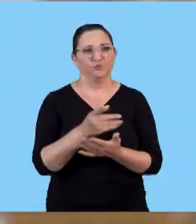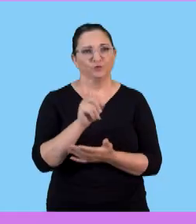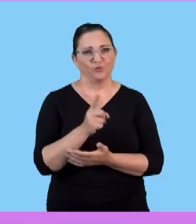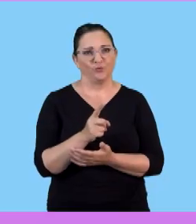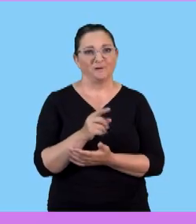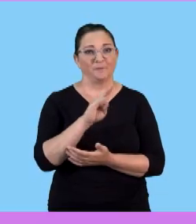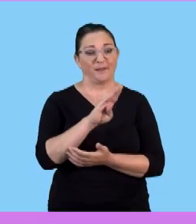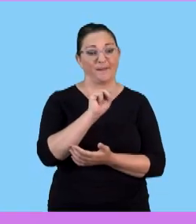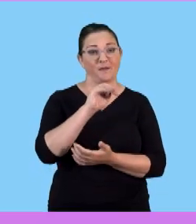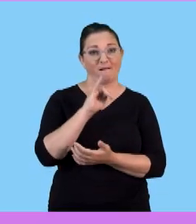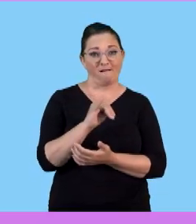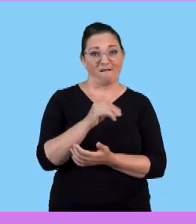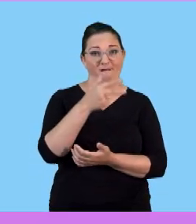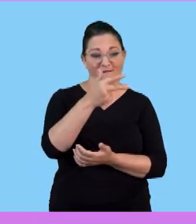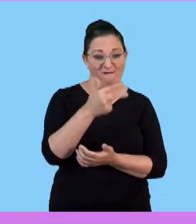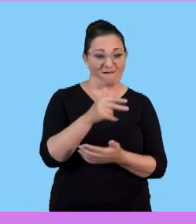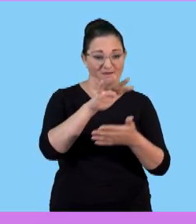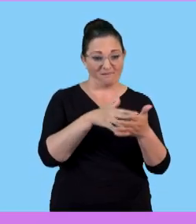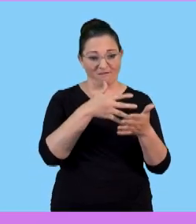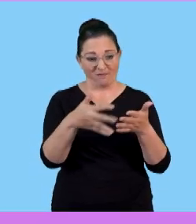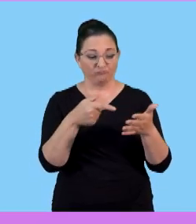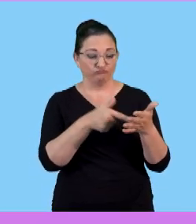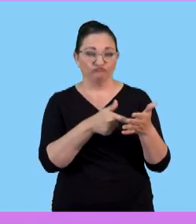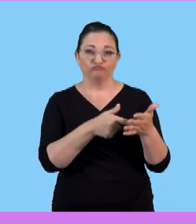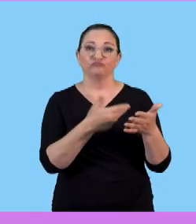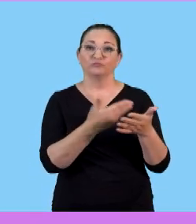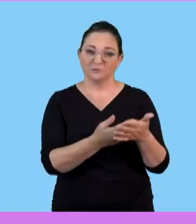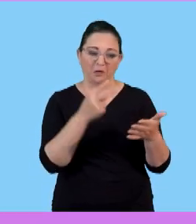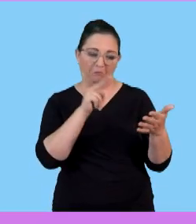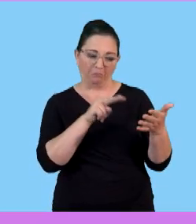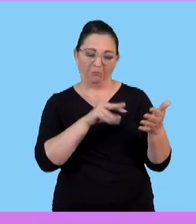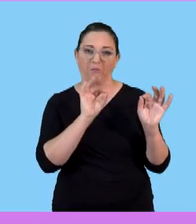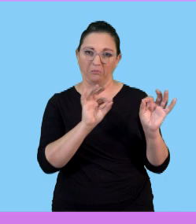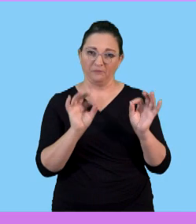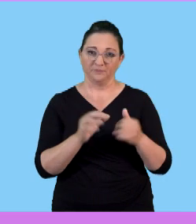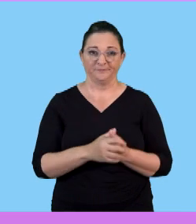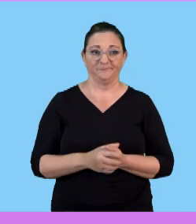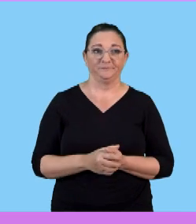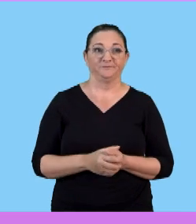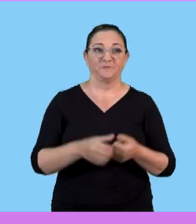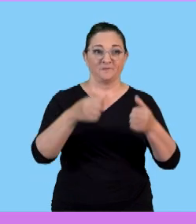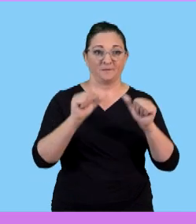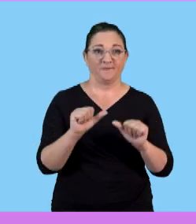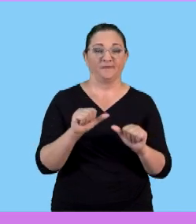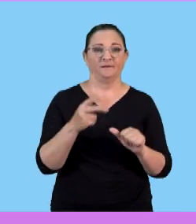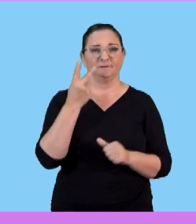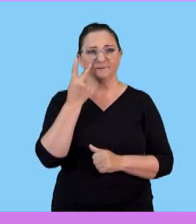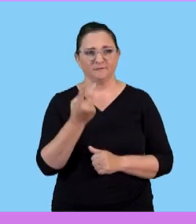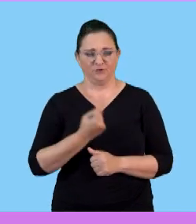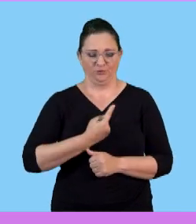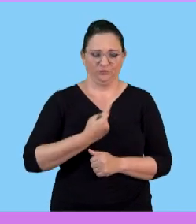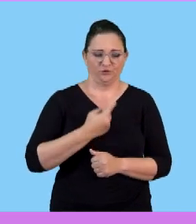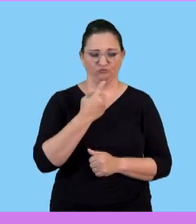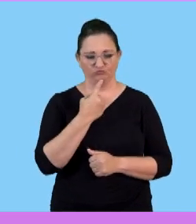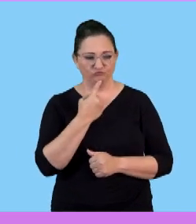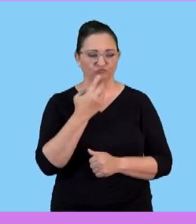that you interpret the BMI classification table correctly. Okay? Then